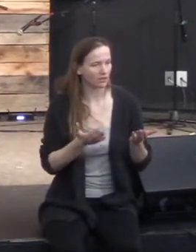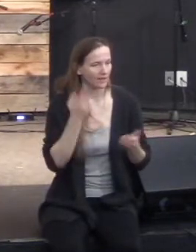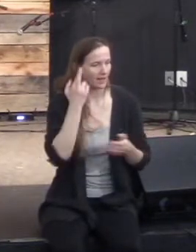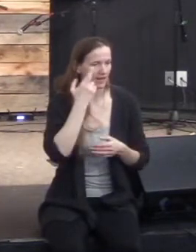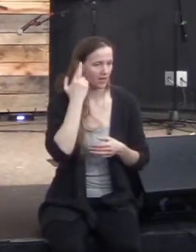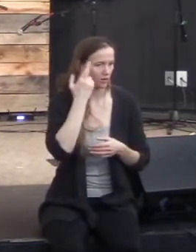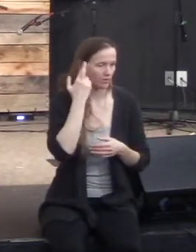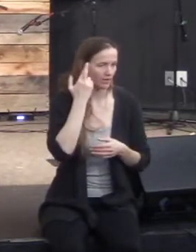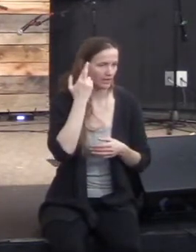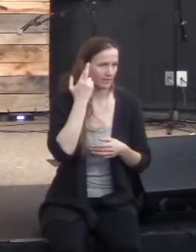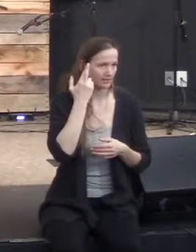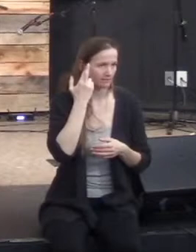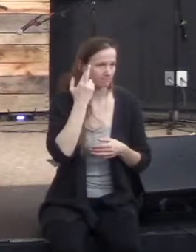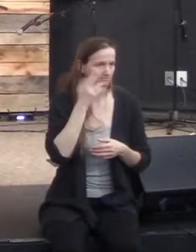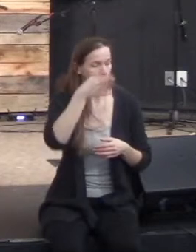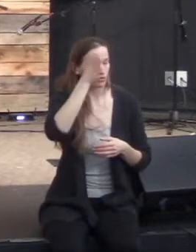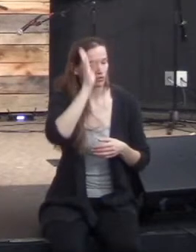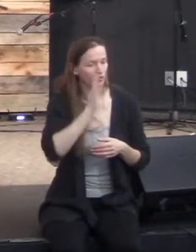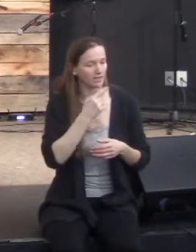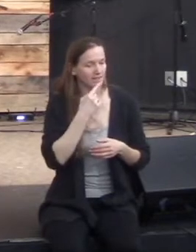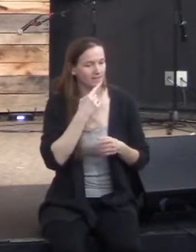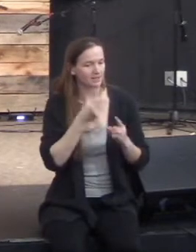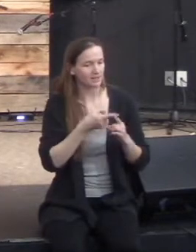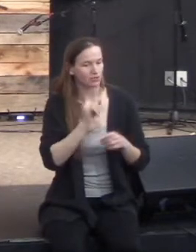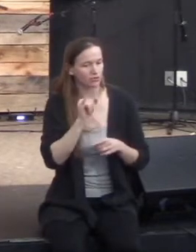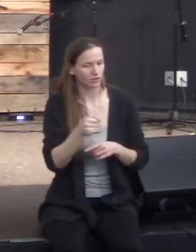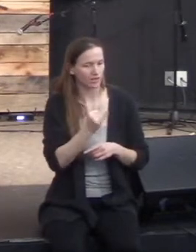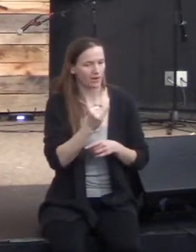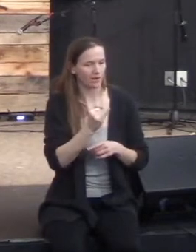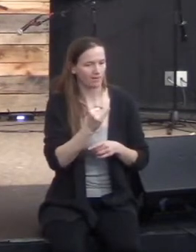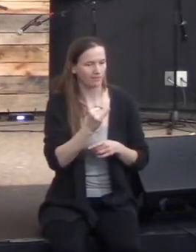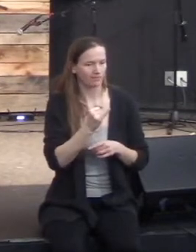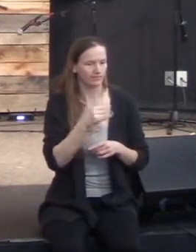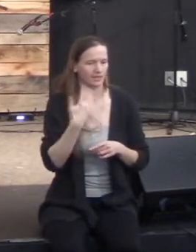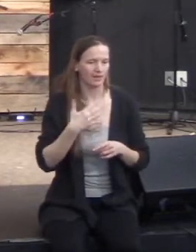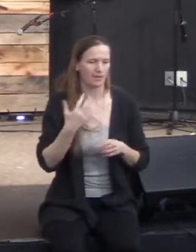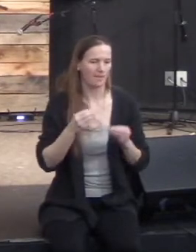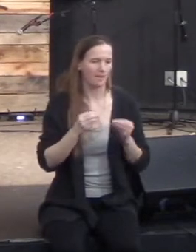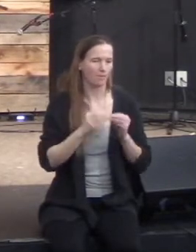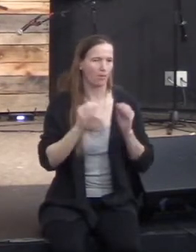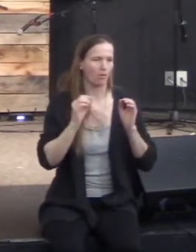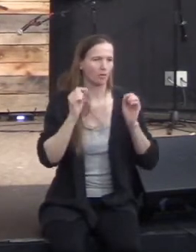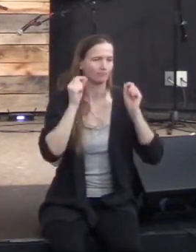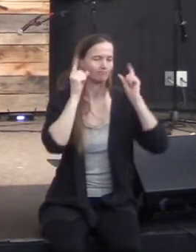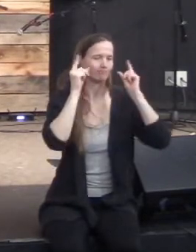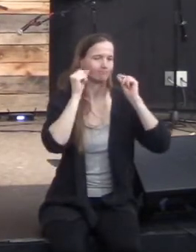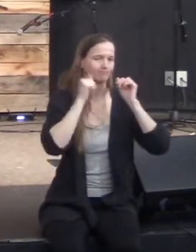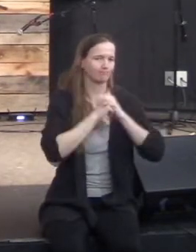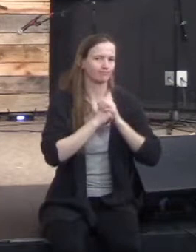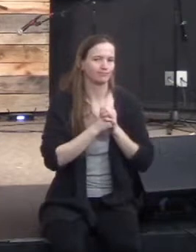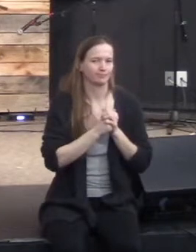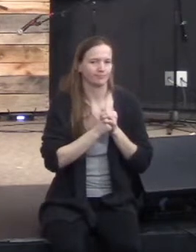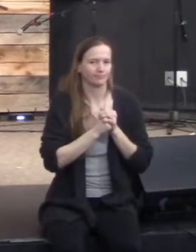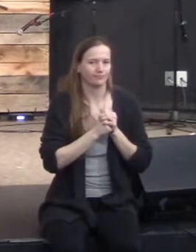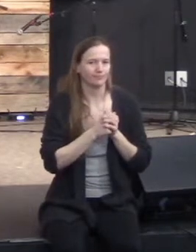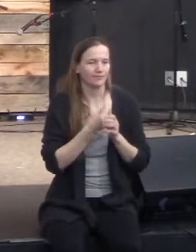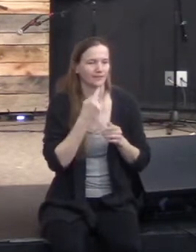But what God says to Jacob is even more astounding. He says, wherever you